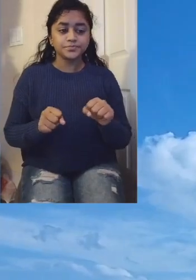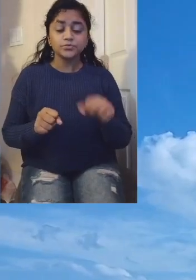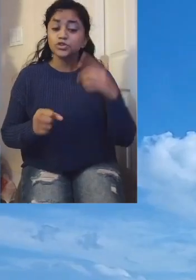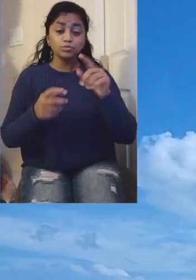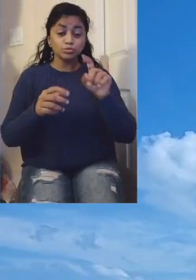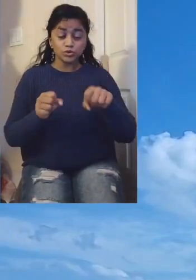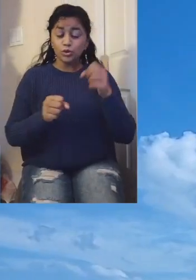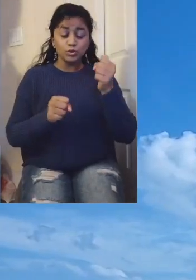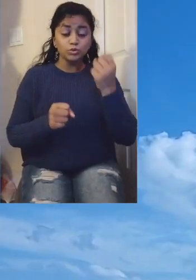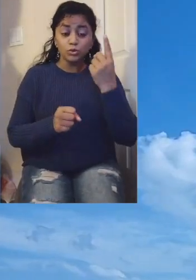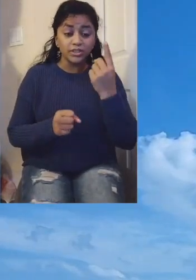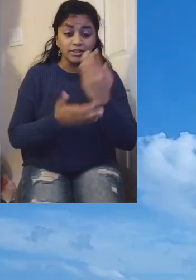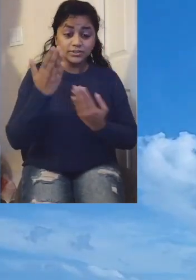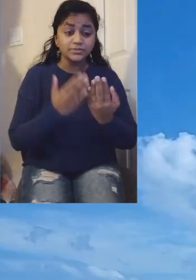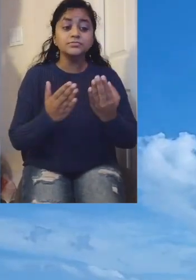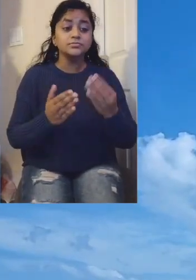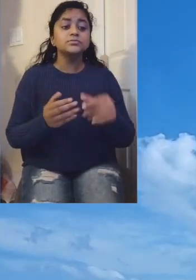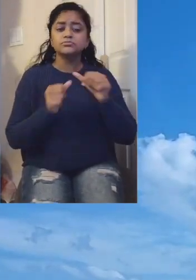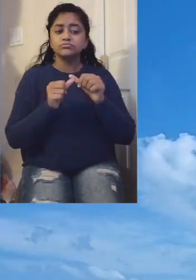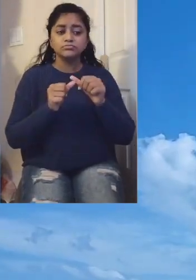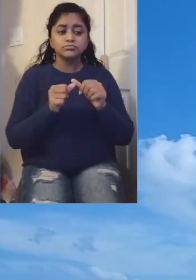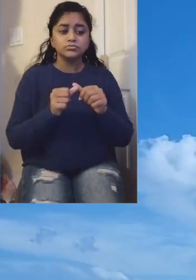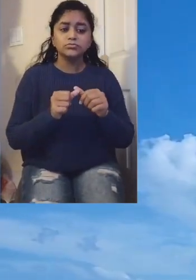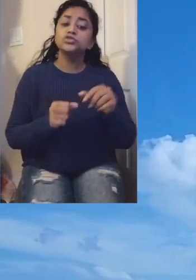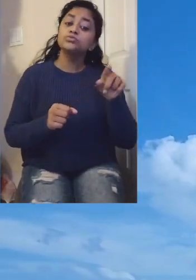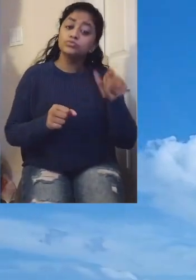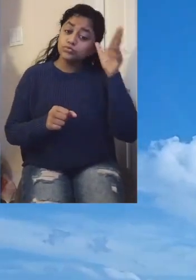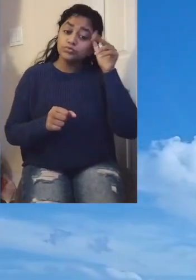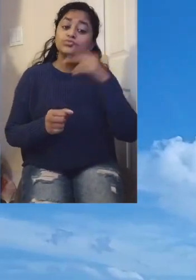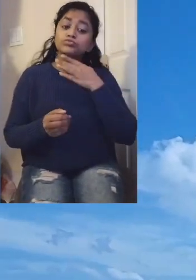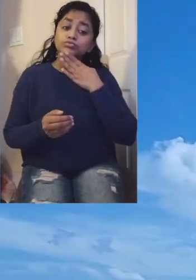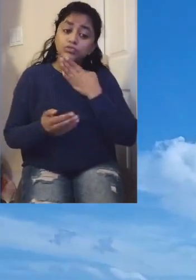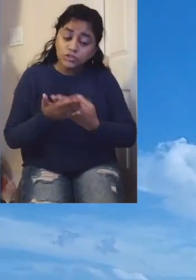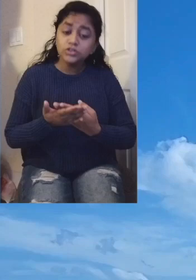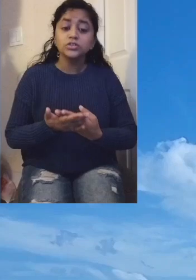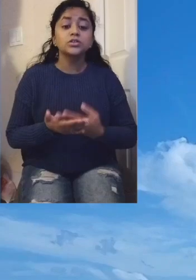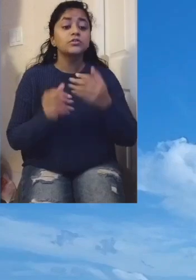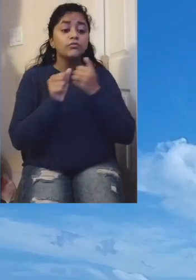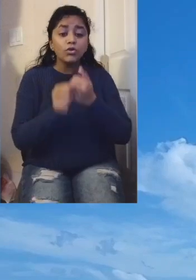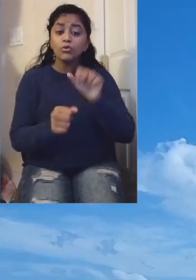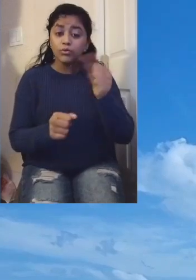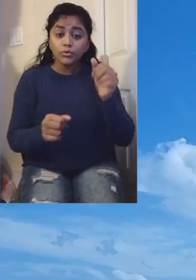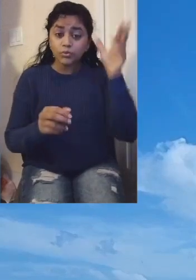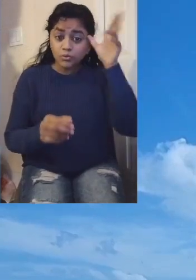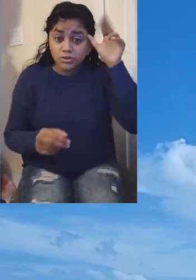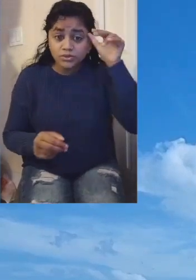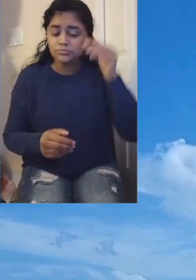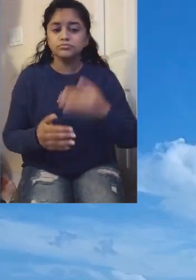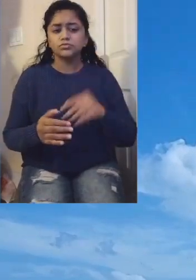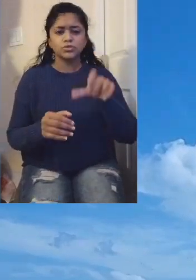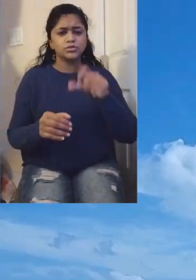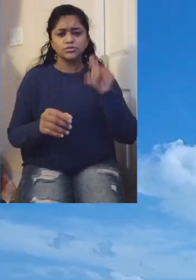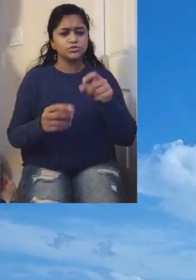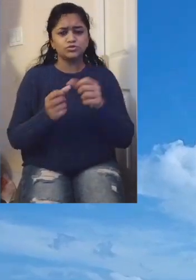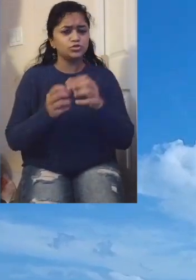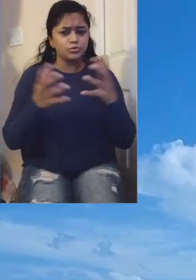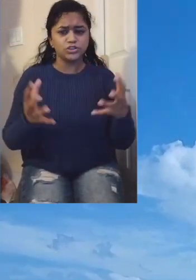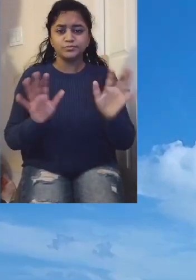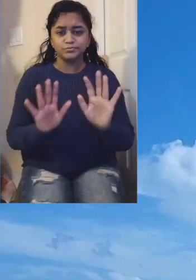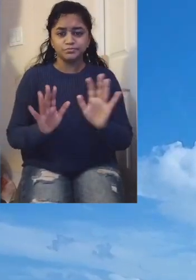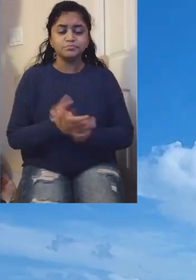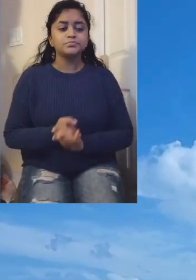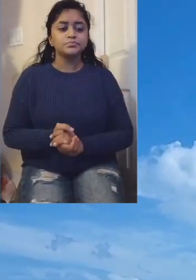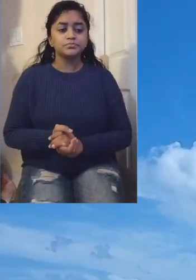like that. If you continue to pull back, she's gonna start reversing. Okay, all right, so here, you wanna hold it with